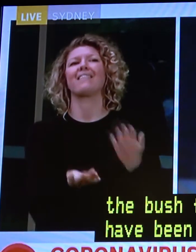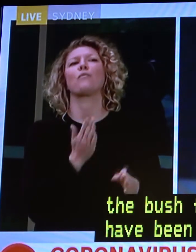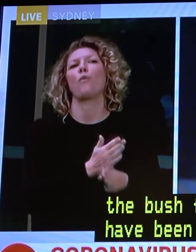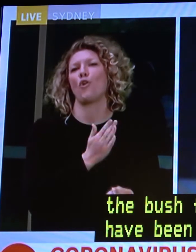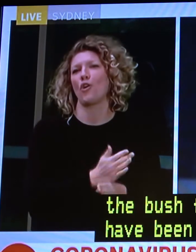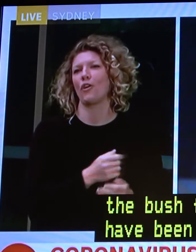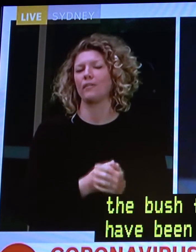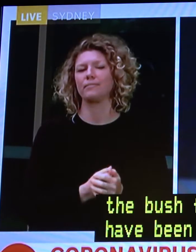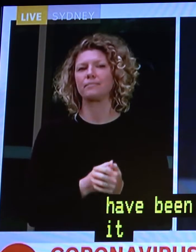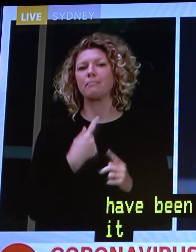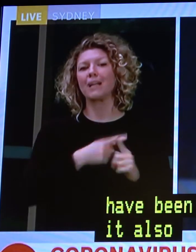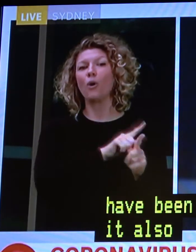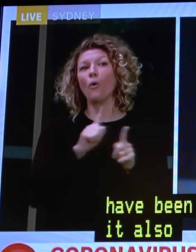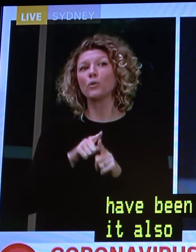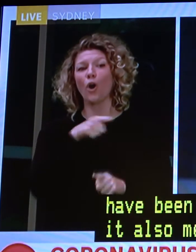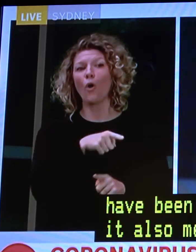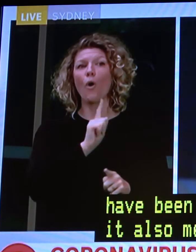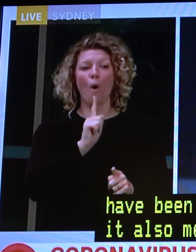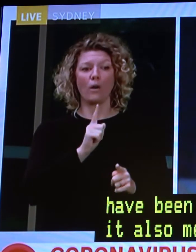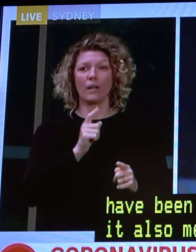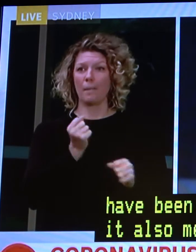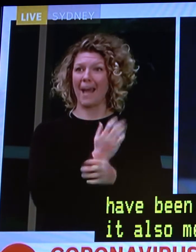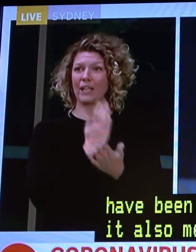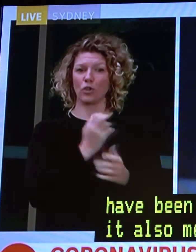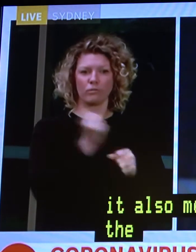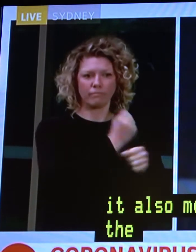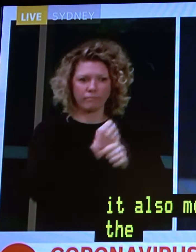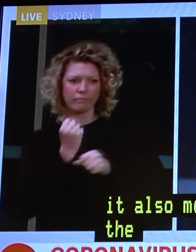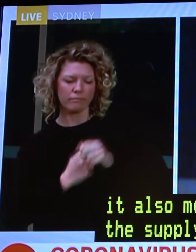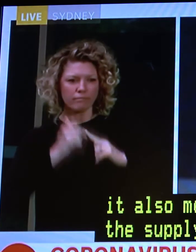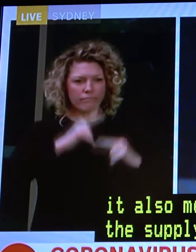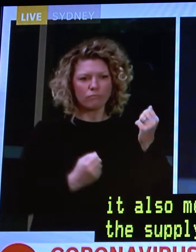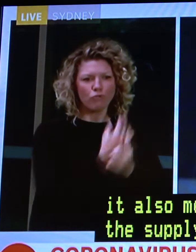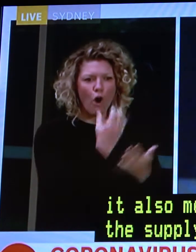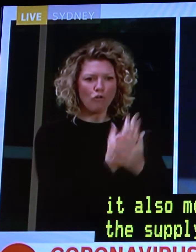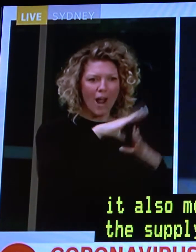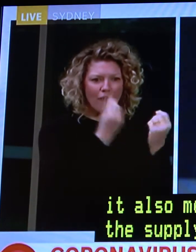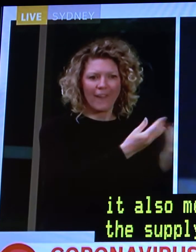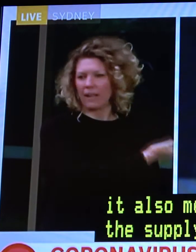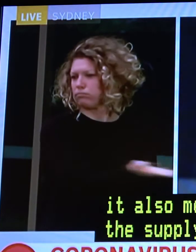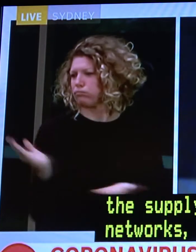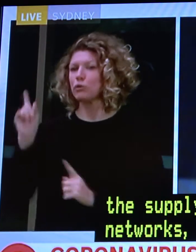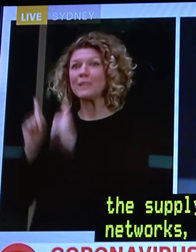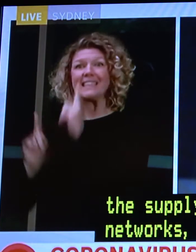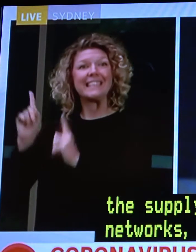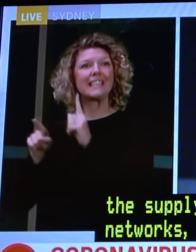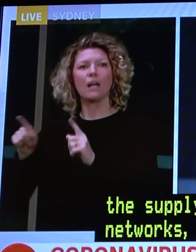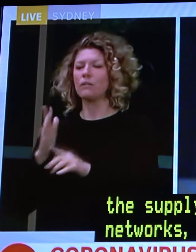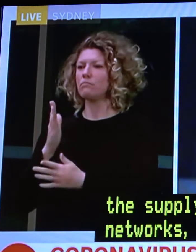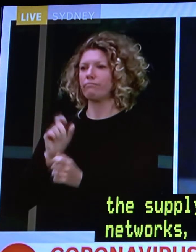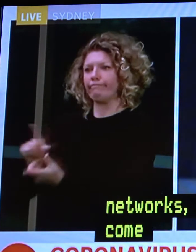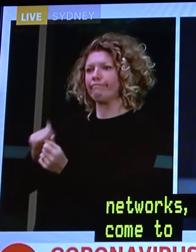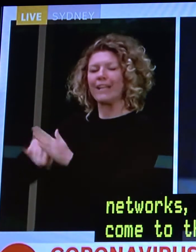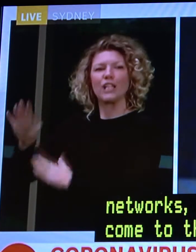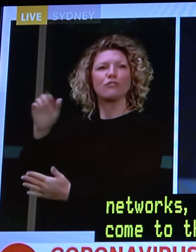supply chains, those distribution networks, freight and logistics come to the cities. So it's good news all around, and the Deputy Premier will provide